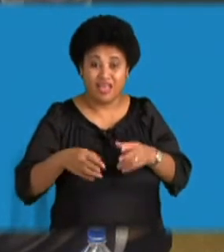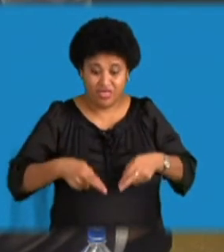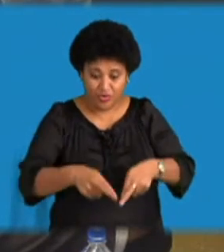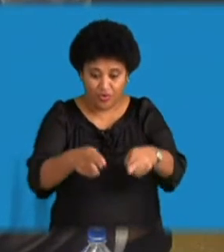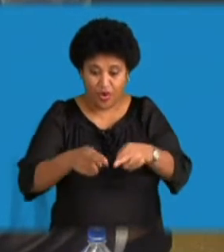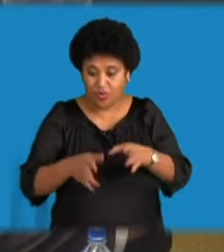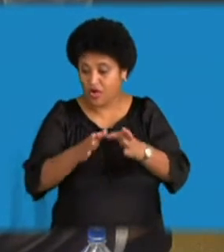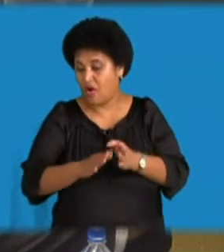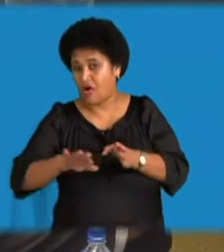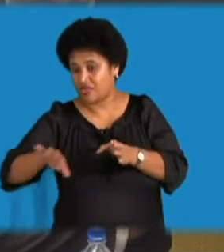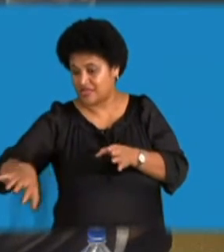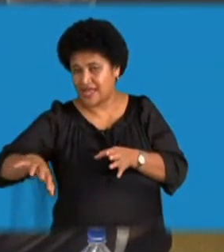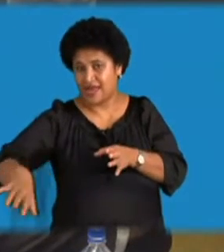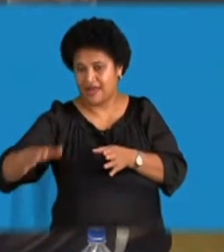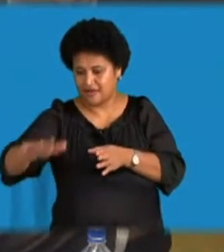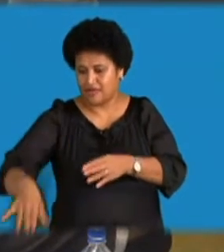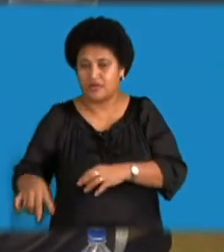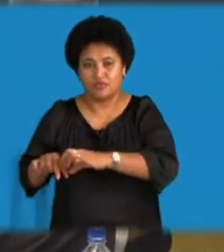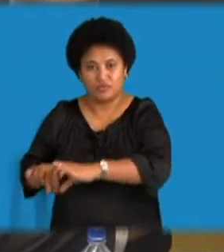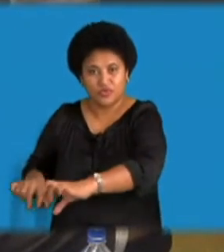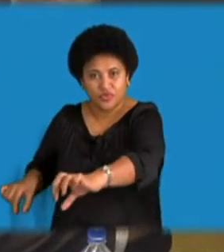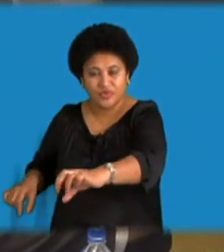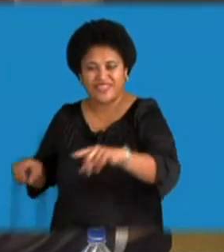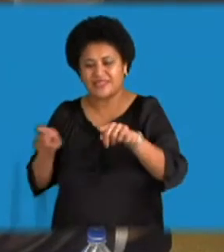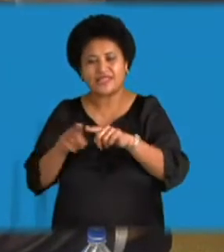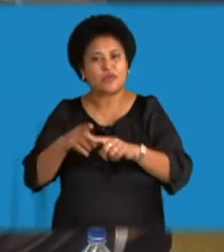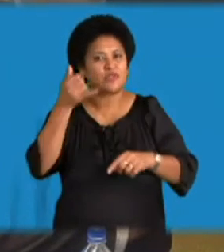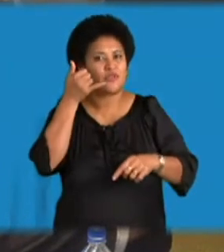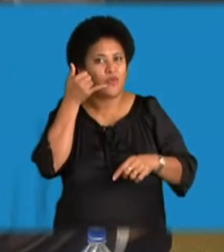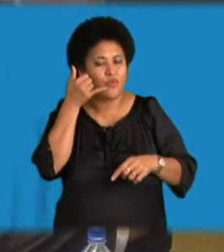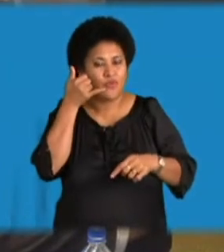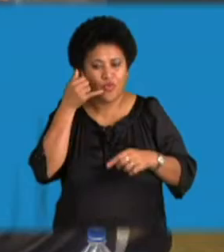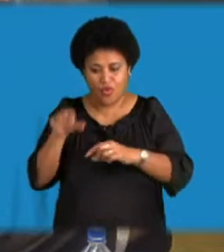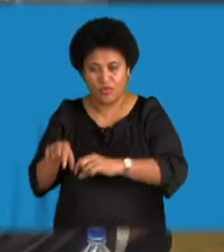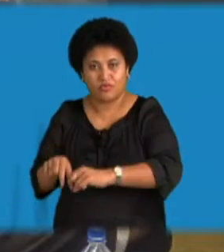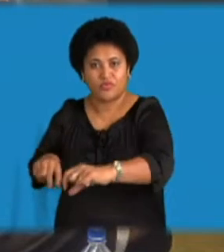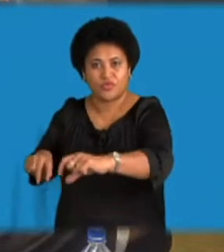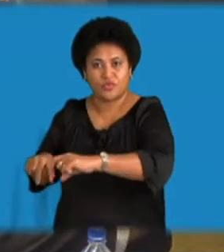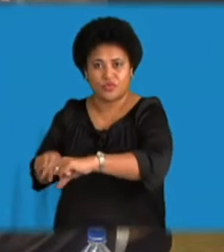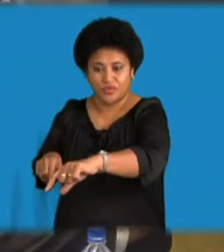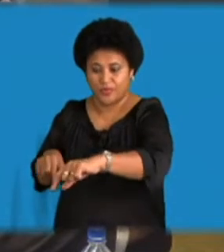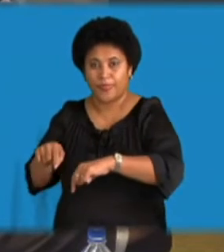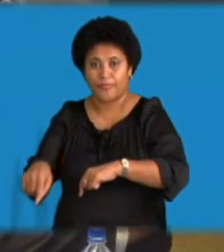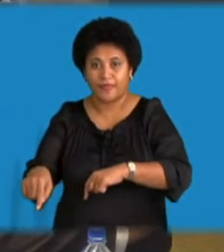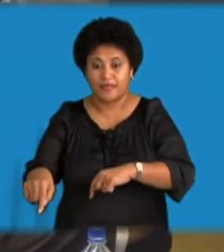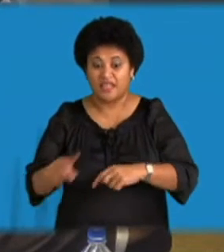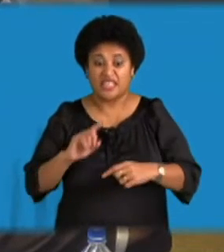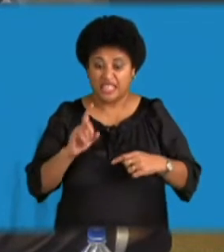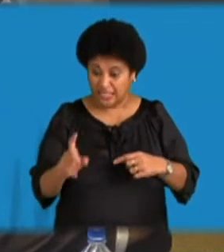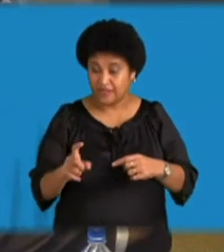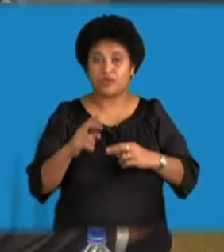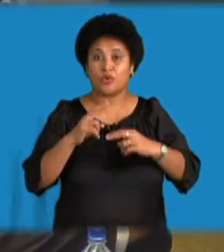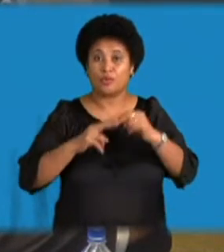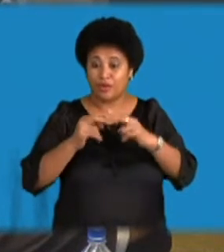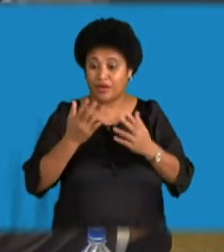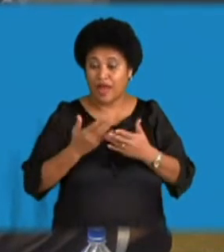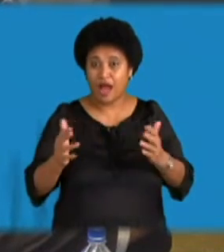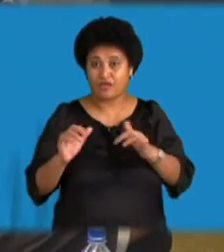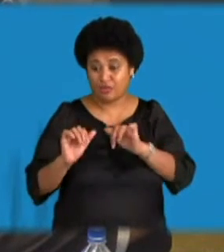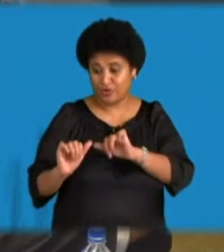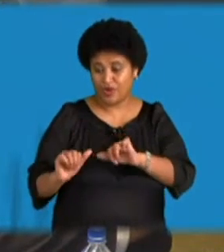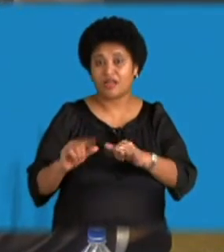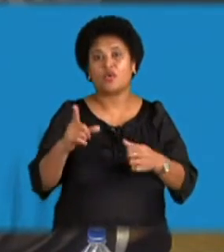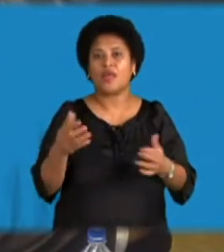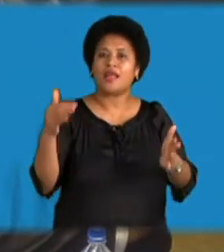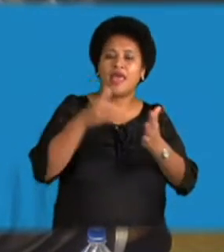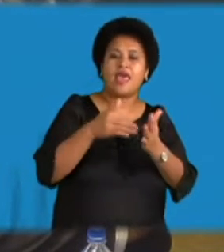electrical cables, the telecom cables, puts an added cost to your bill. Cost in excess of about $20